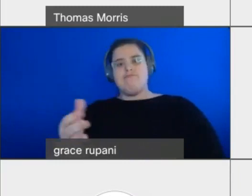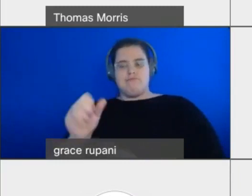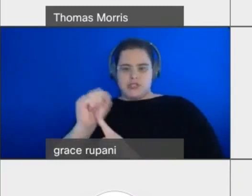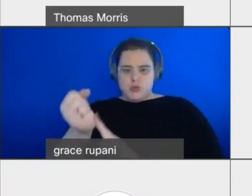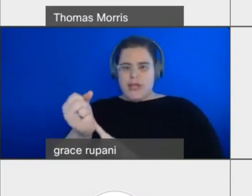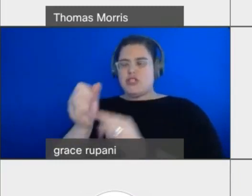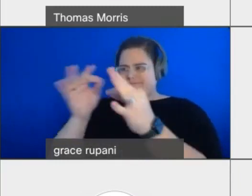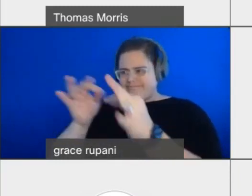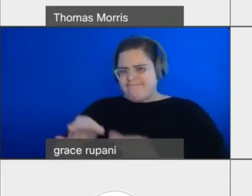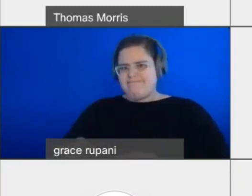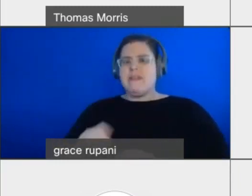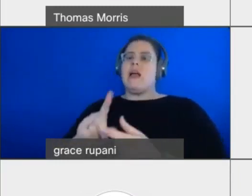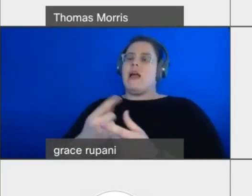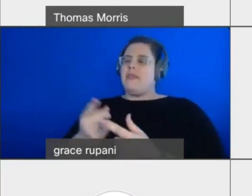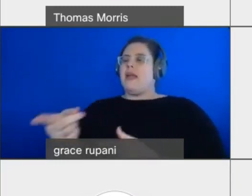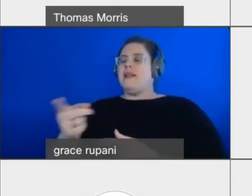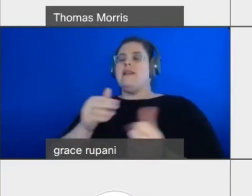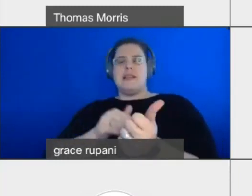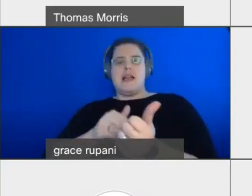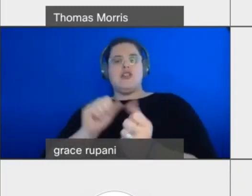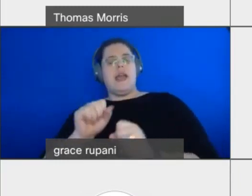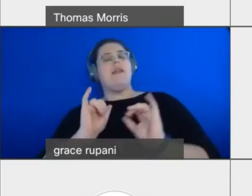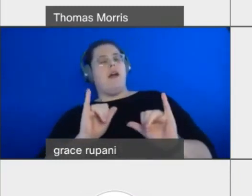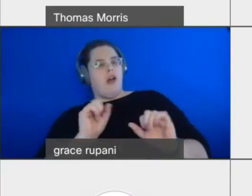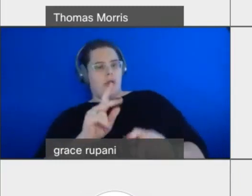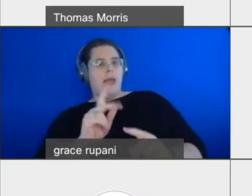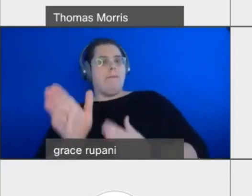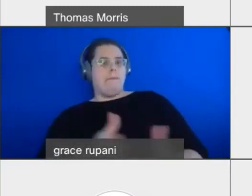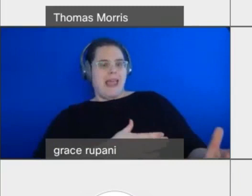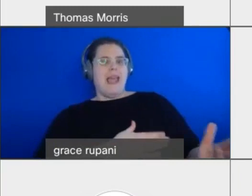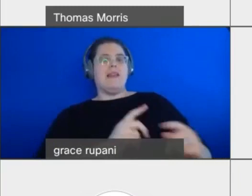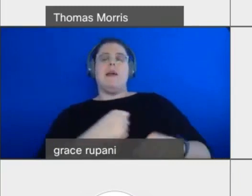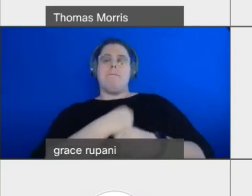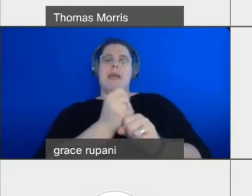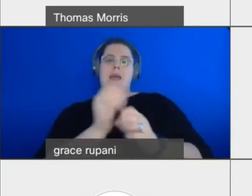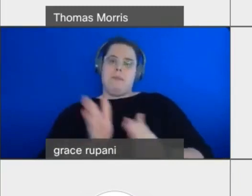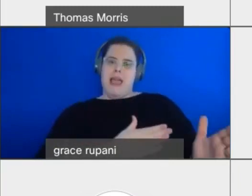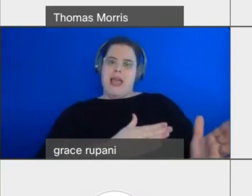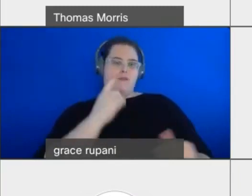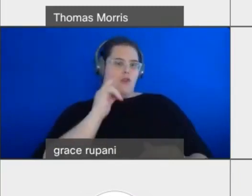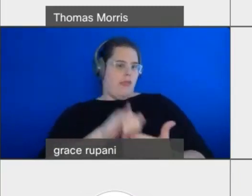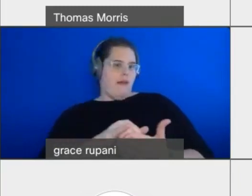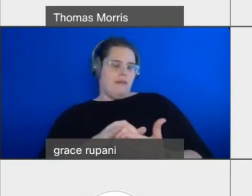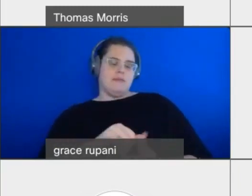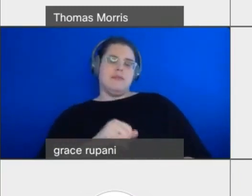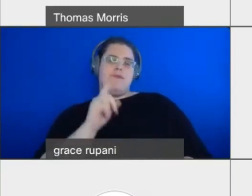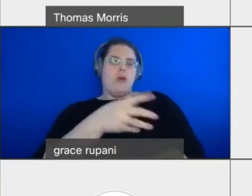there's ways that they can then plan for that visit, that blood draw, or a necessary medical appointment.